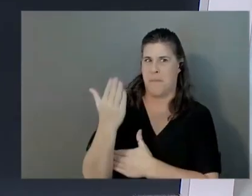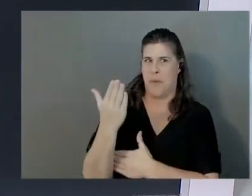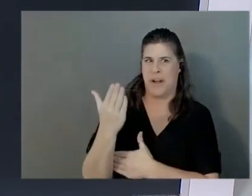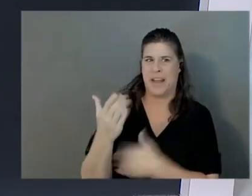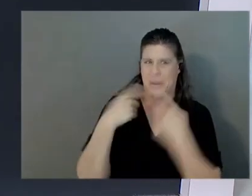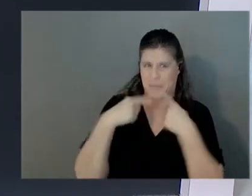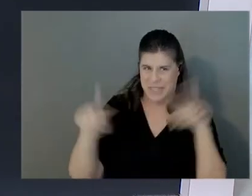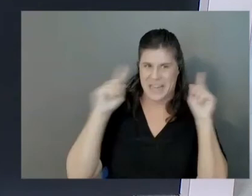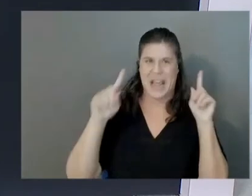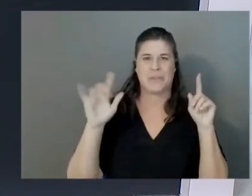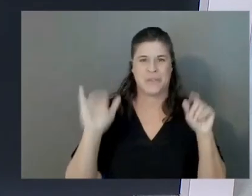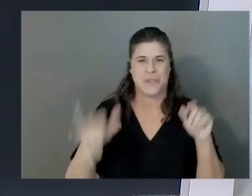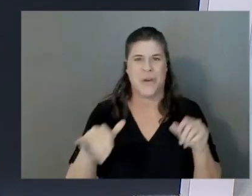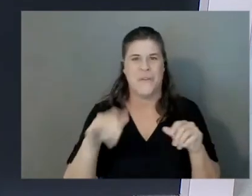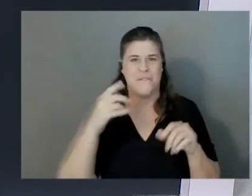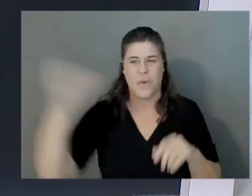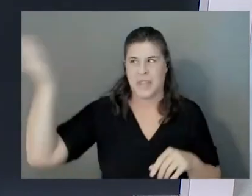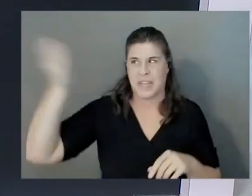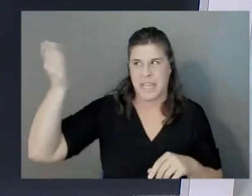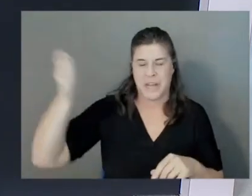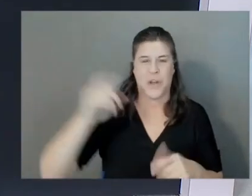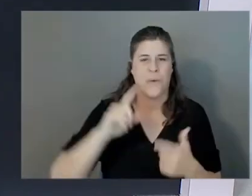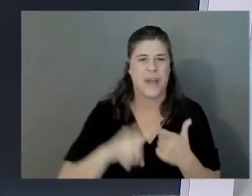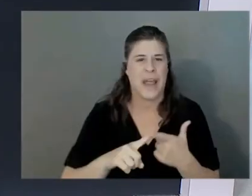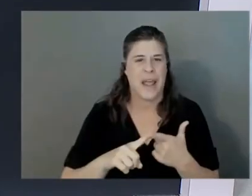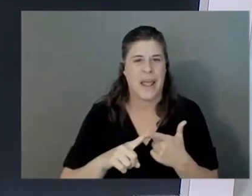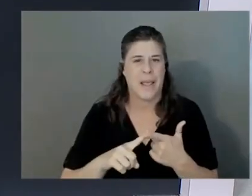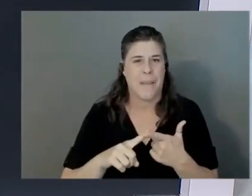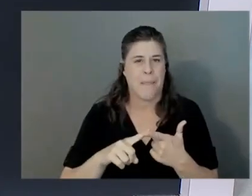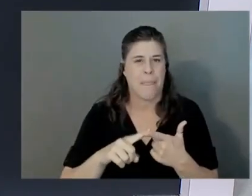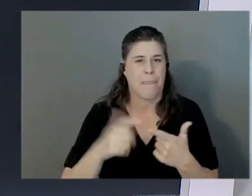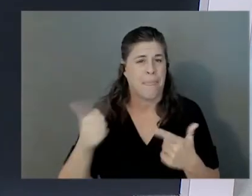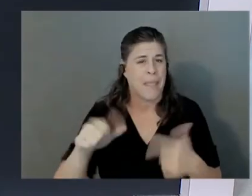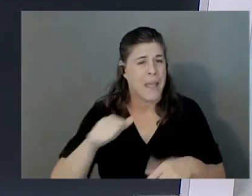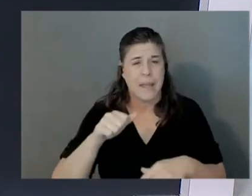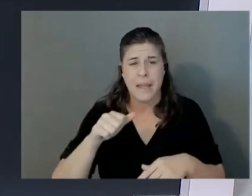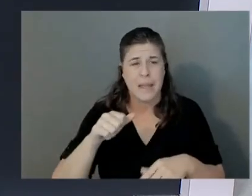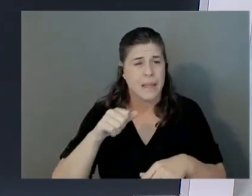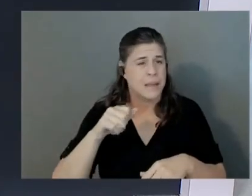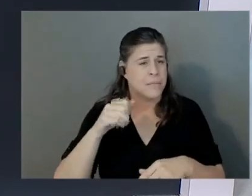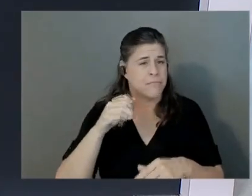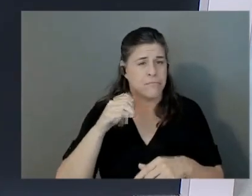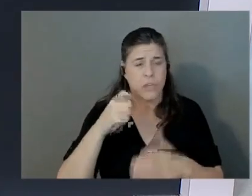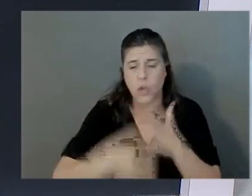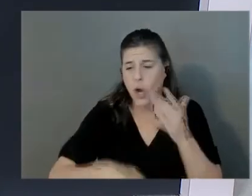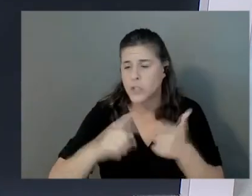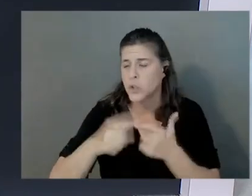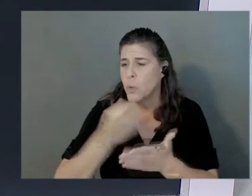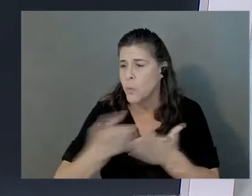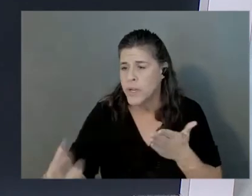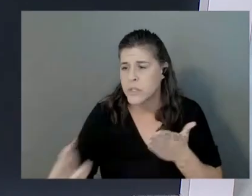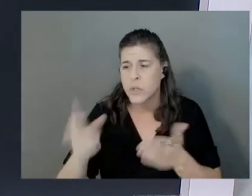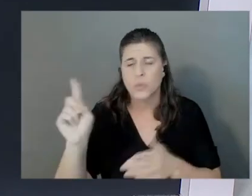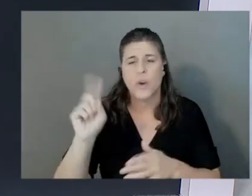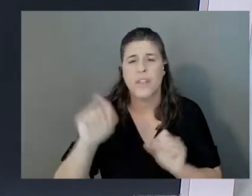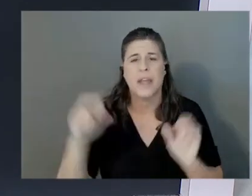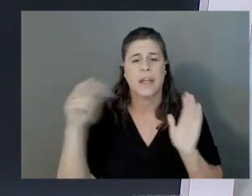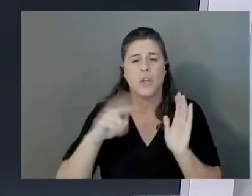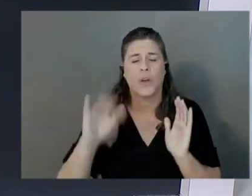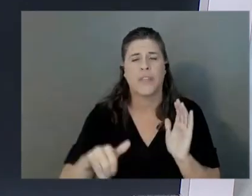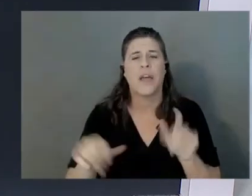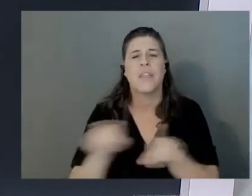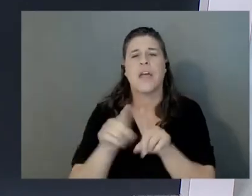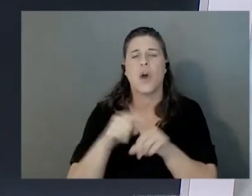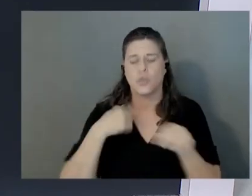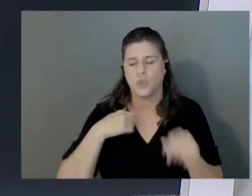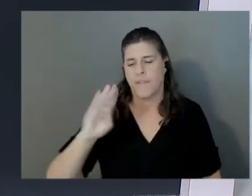Swami's keynote. And are there any blog posts or other resources that folks can jump in and? There is also a blog that